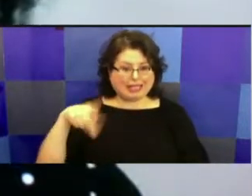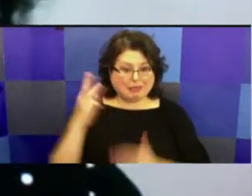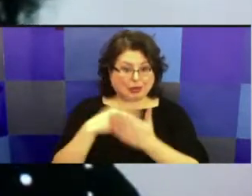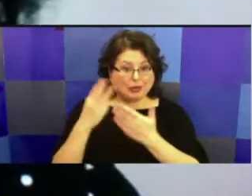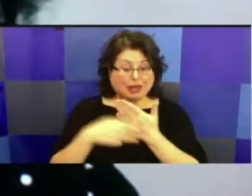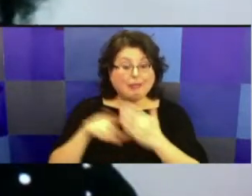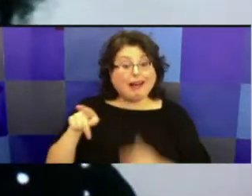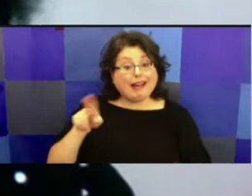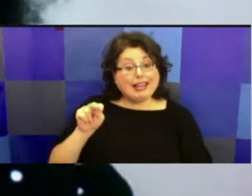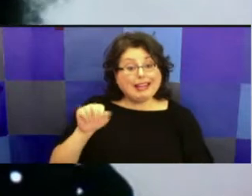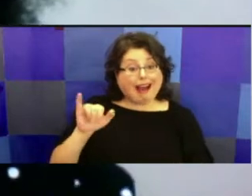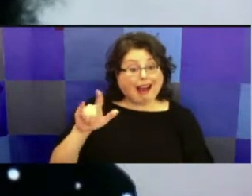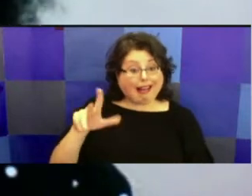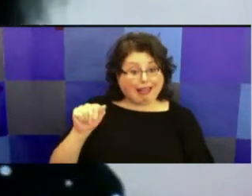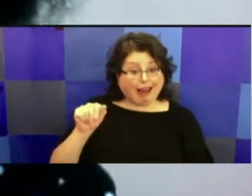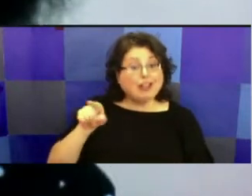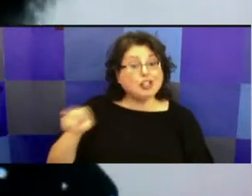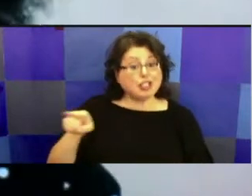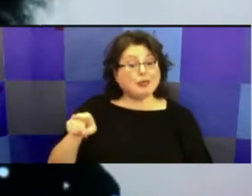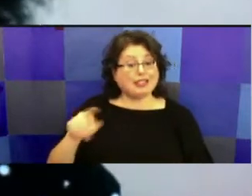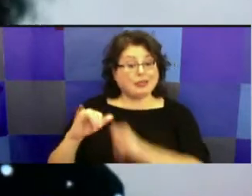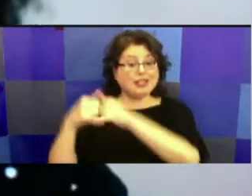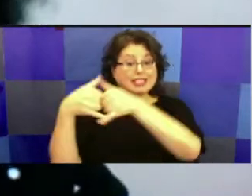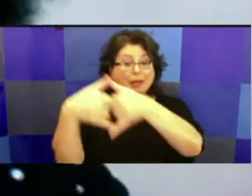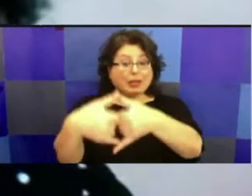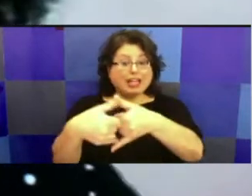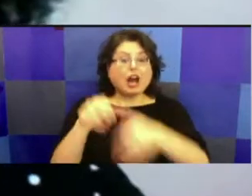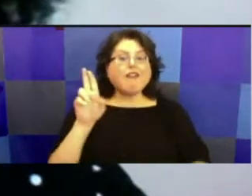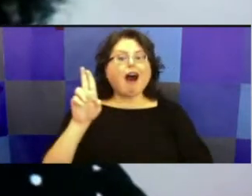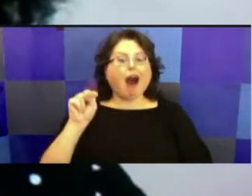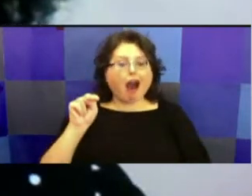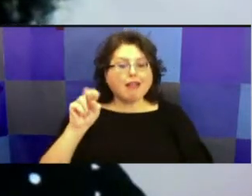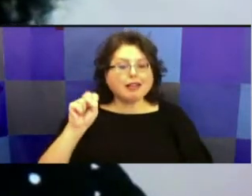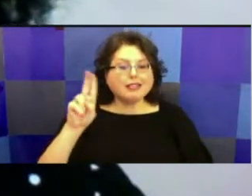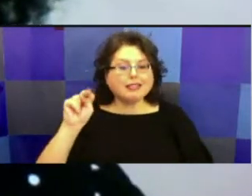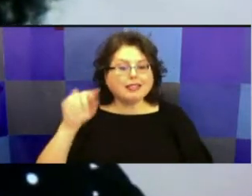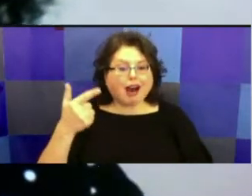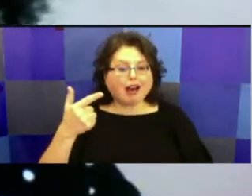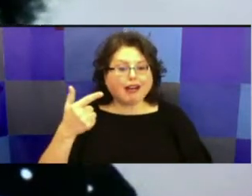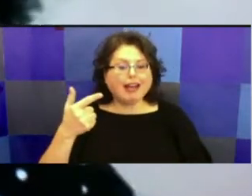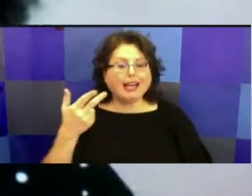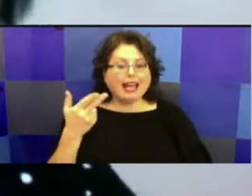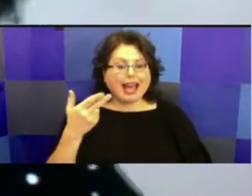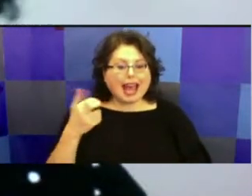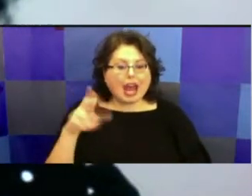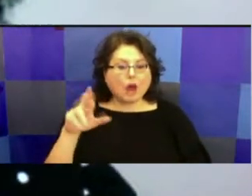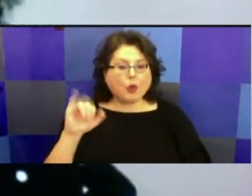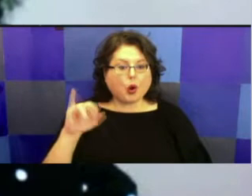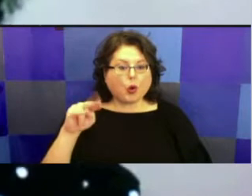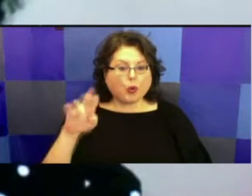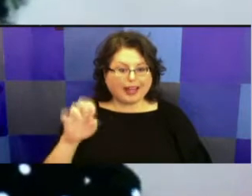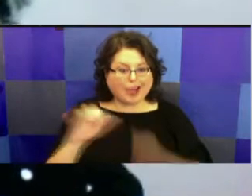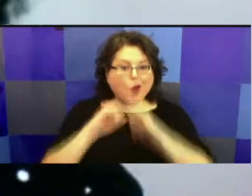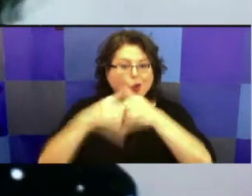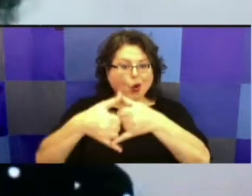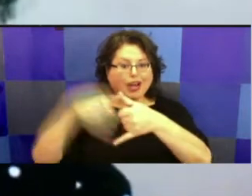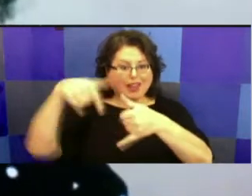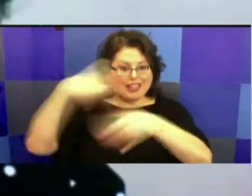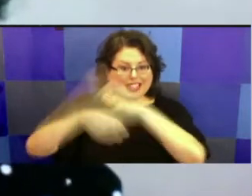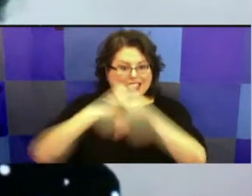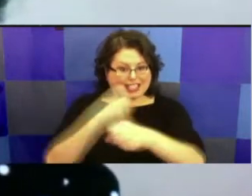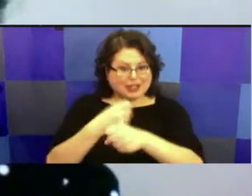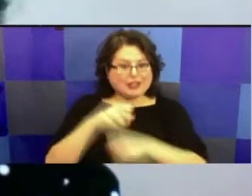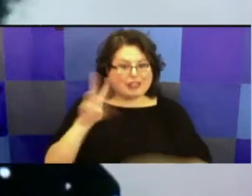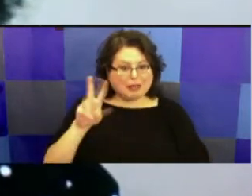Nyla was the recipient of the Unsung Heroine Award at this year's WLMP graduation ceremony. And so she is